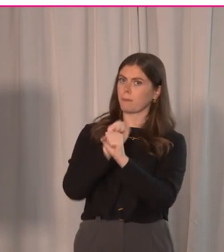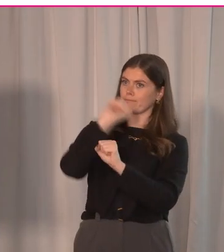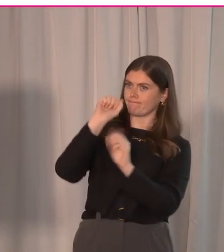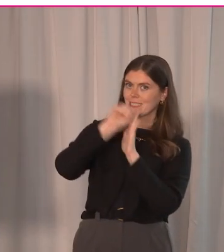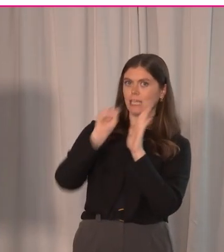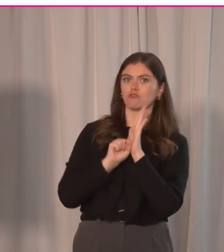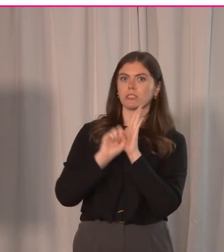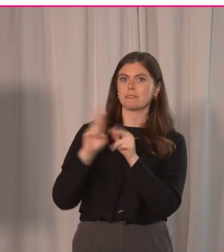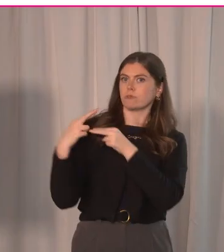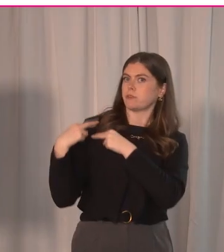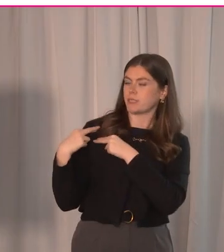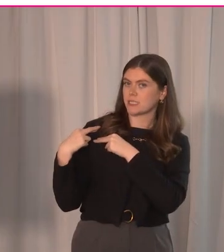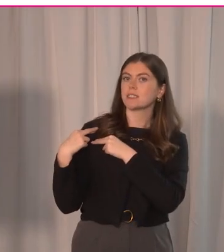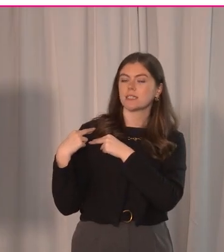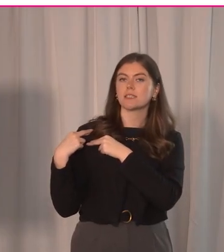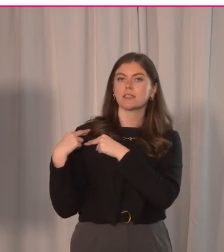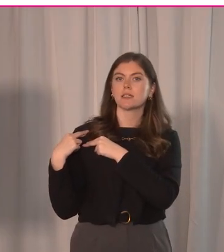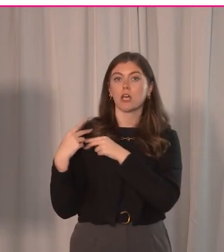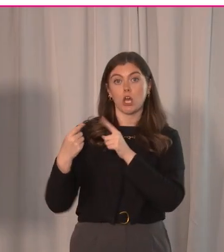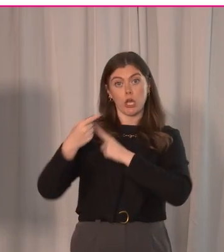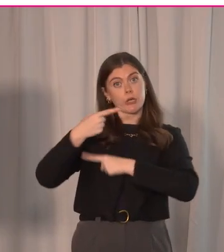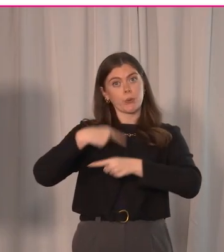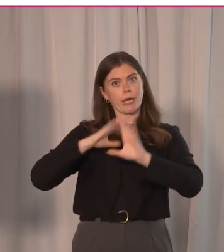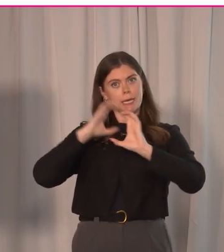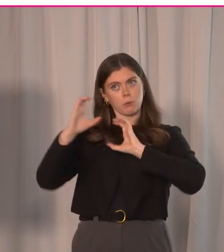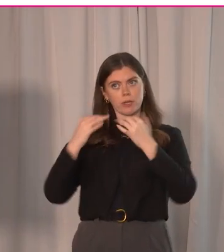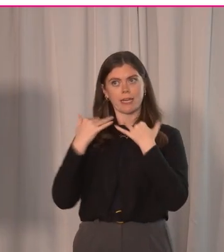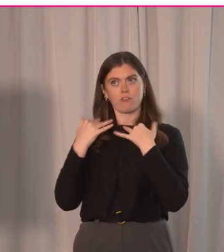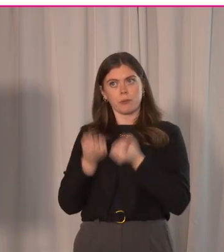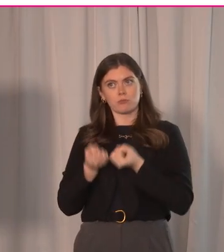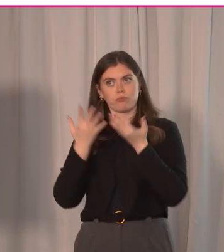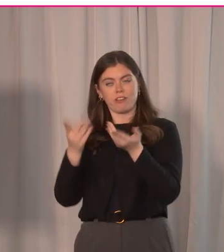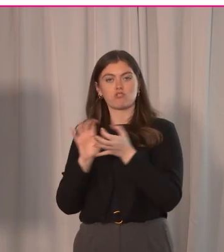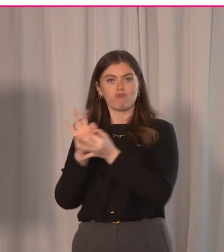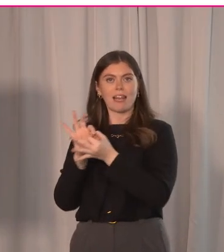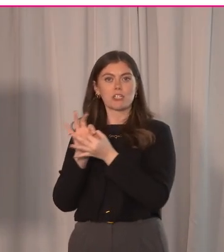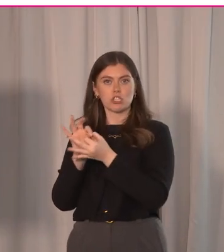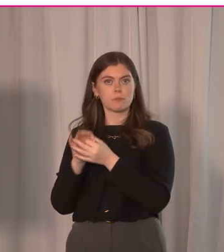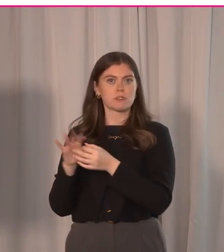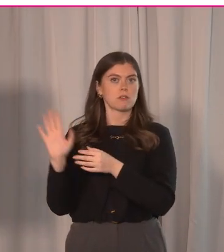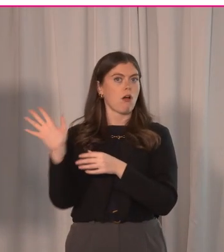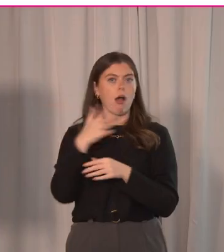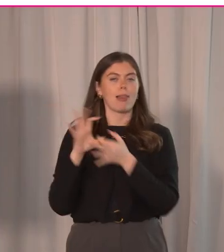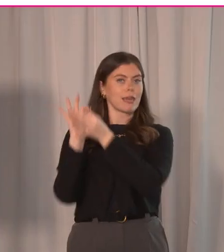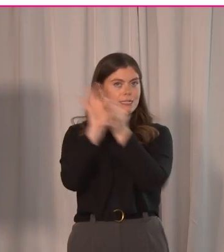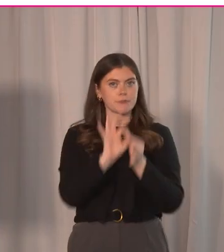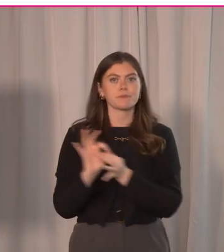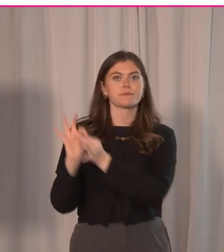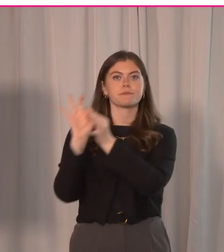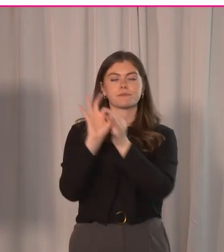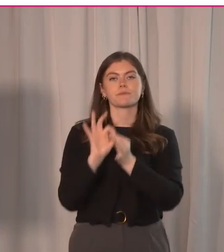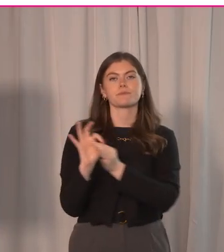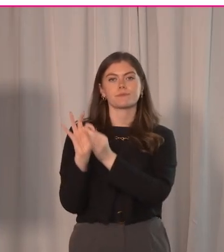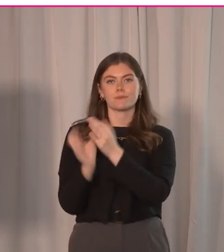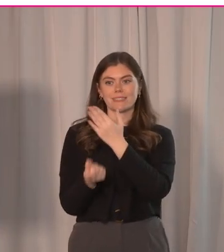duties. We basically, communication and information provision and relationships underpinned all of these issues that were coming